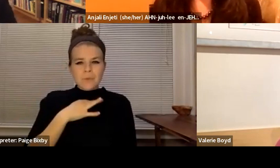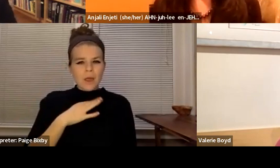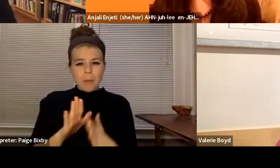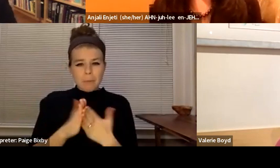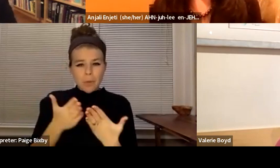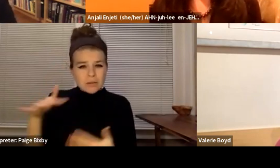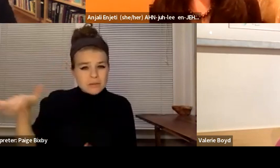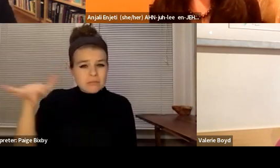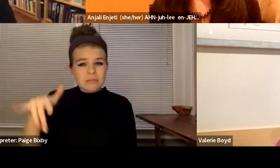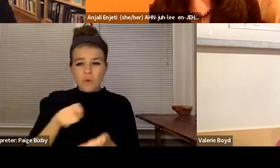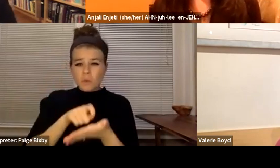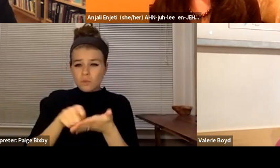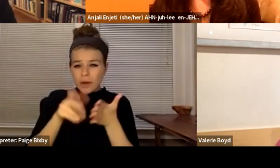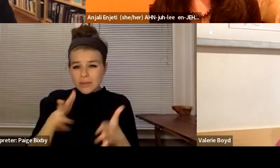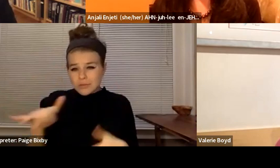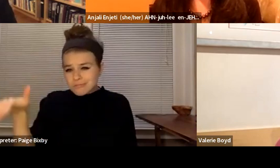there writers out there